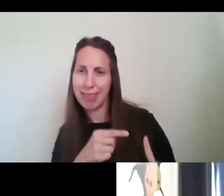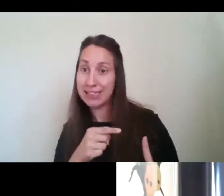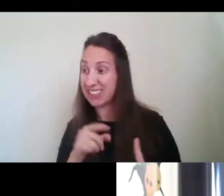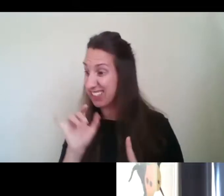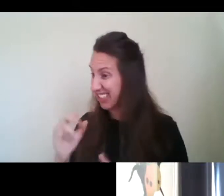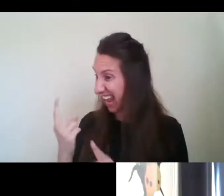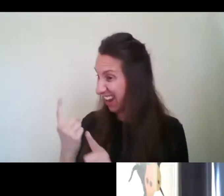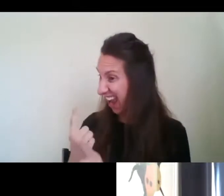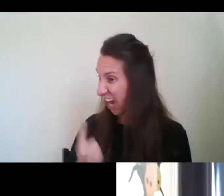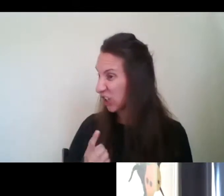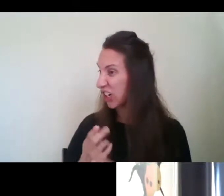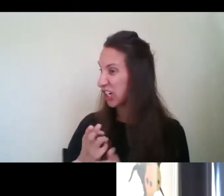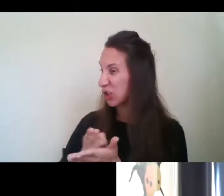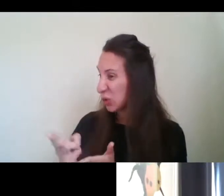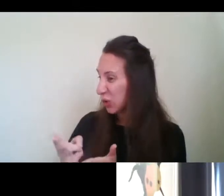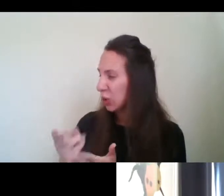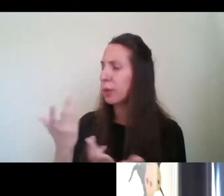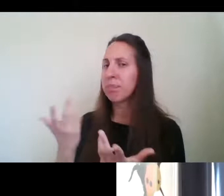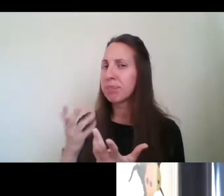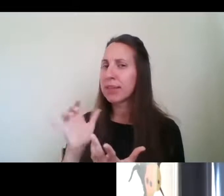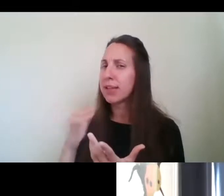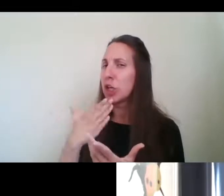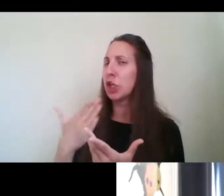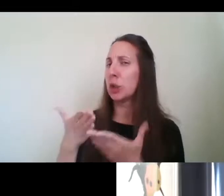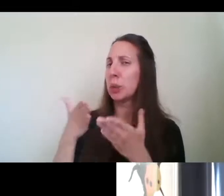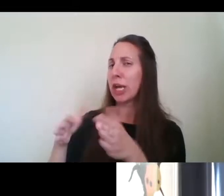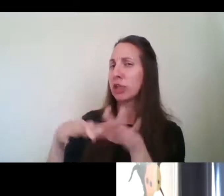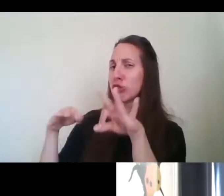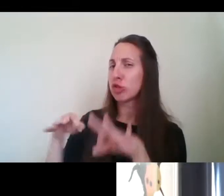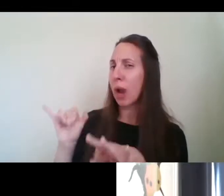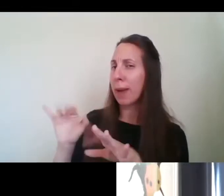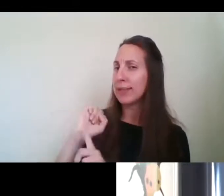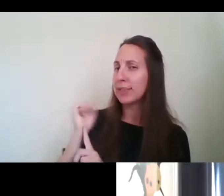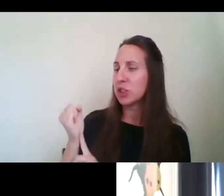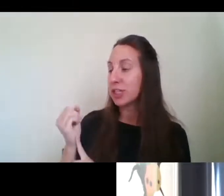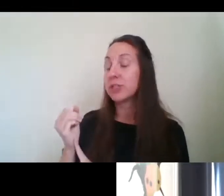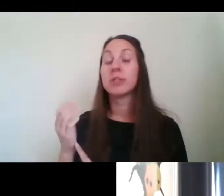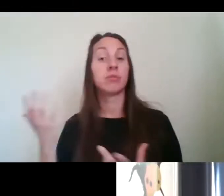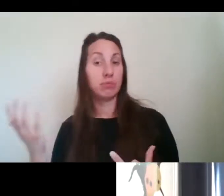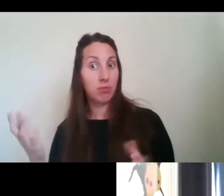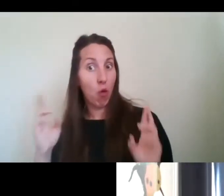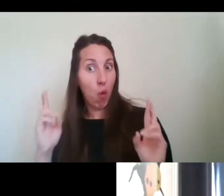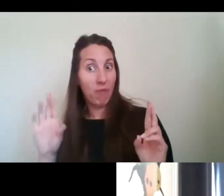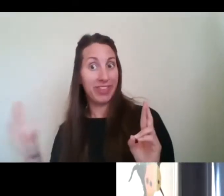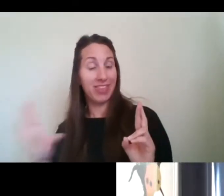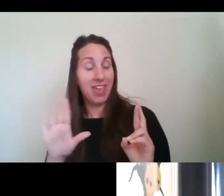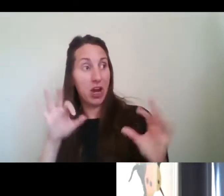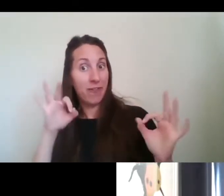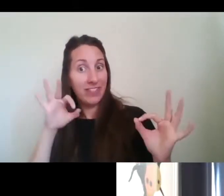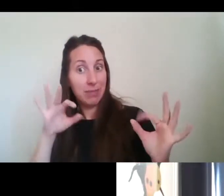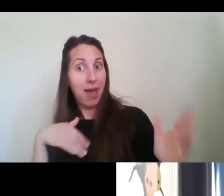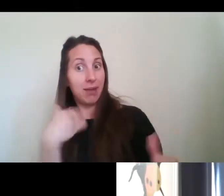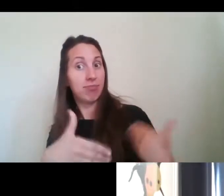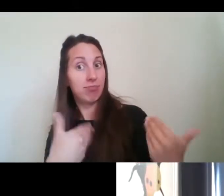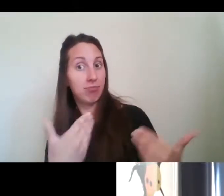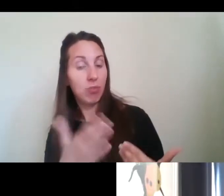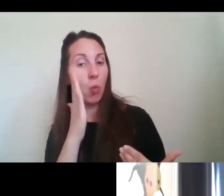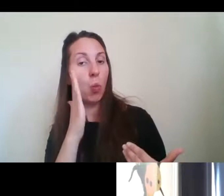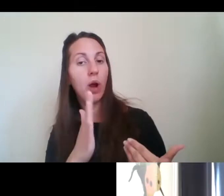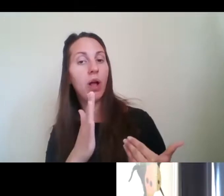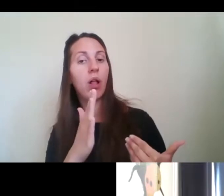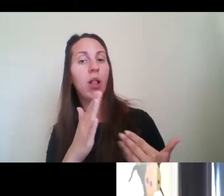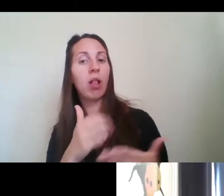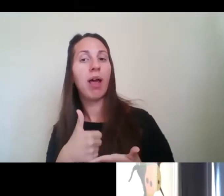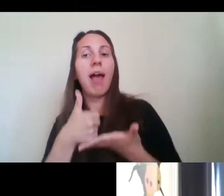true? Is this a good way to describe this? And hopefully the feedback they give you will give you some